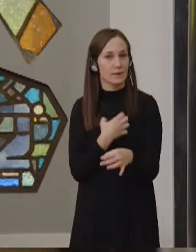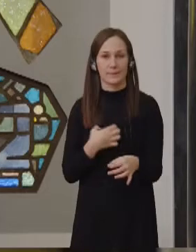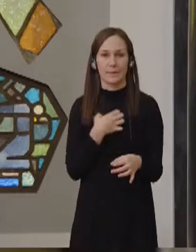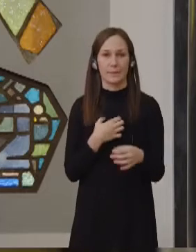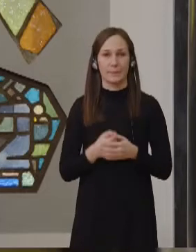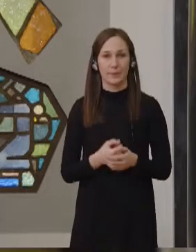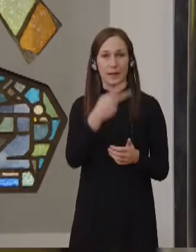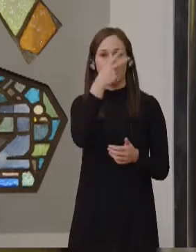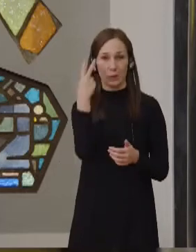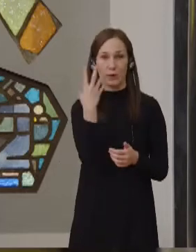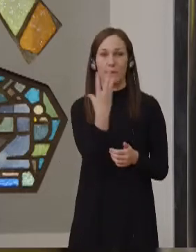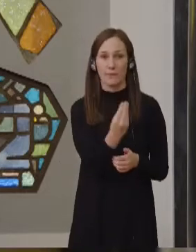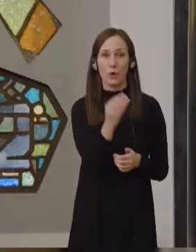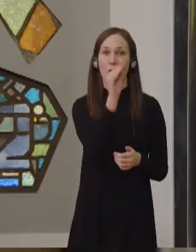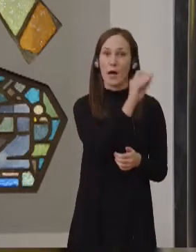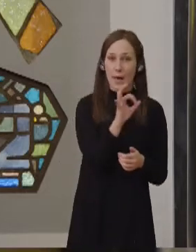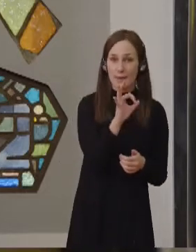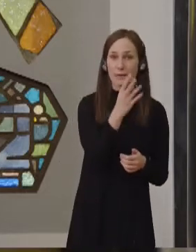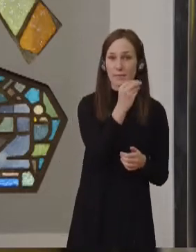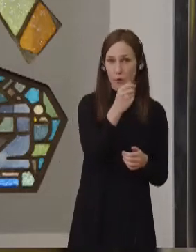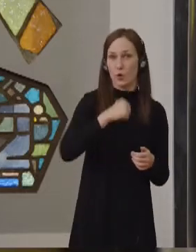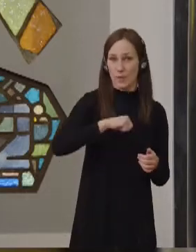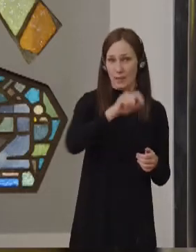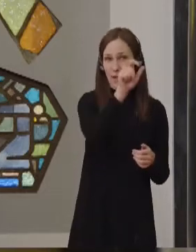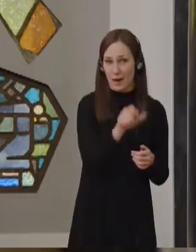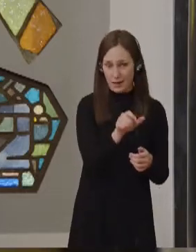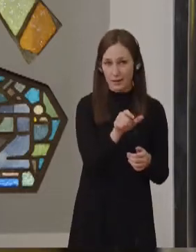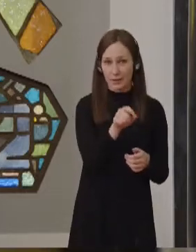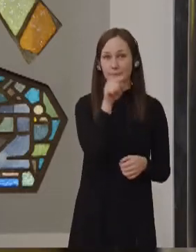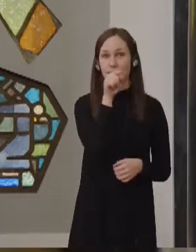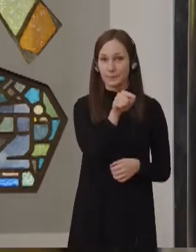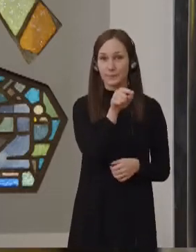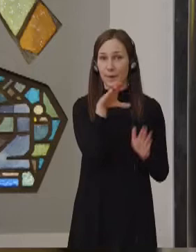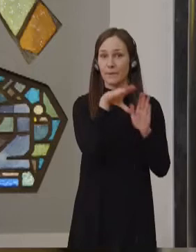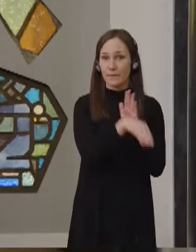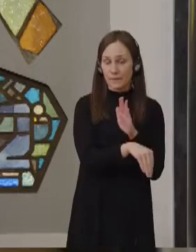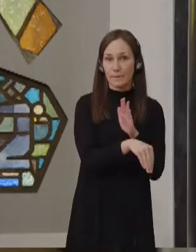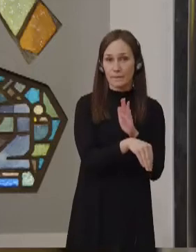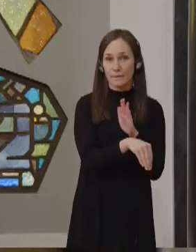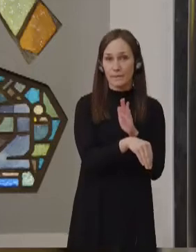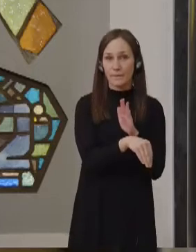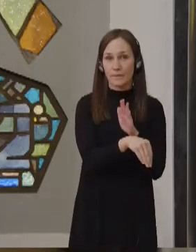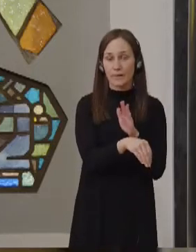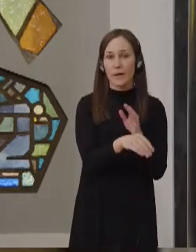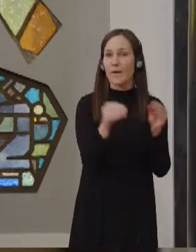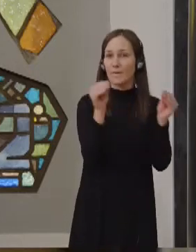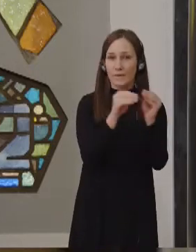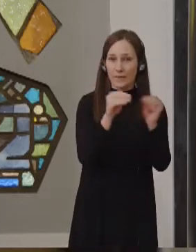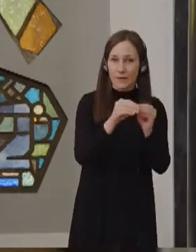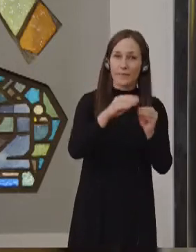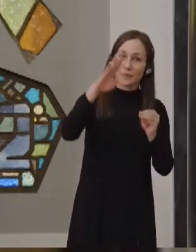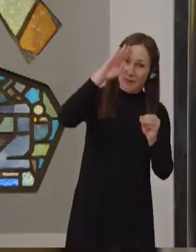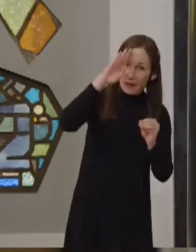Forum. We're Lietuva going to viena iš start yet nedaugelio another important ES narių, debate. Lithuania kurioje is among a few teisiškai member states of the nepripažįstama EU tos which does pačios not lyties,